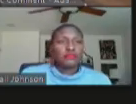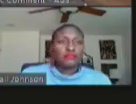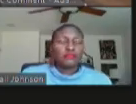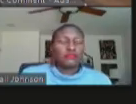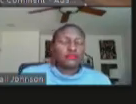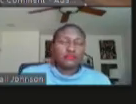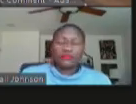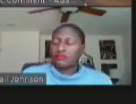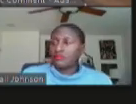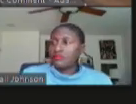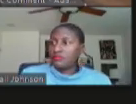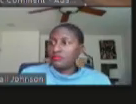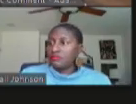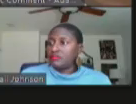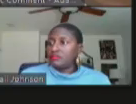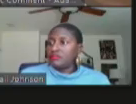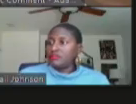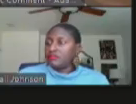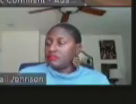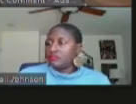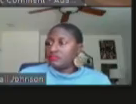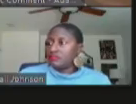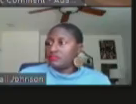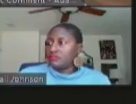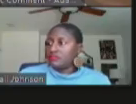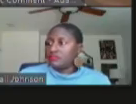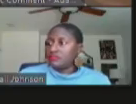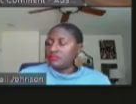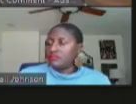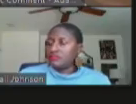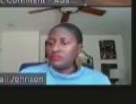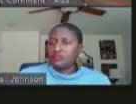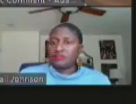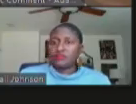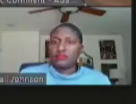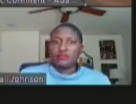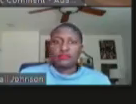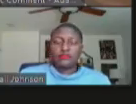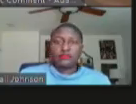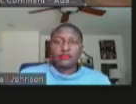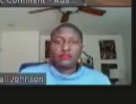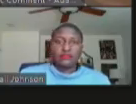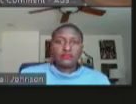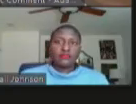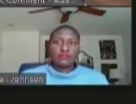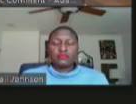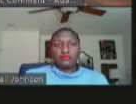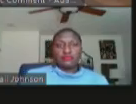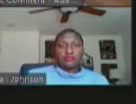can share your, you can turn your video on and unmute yourself to speak to your application.